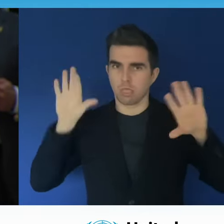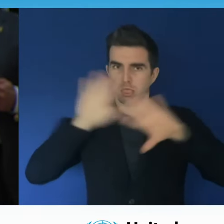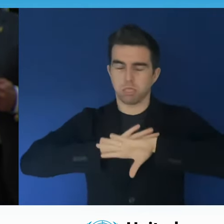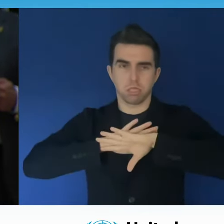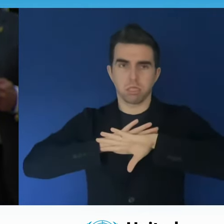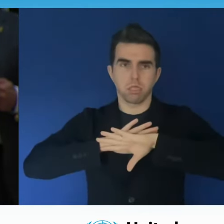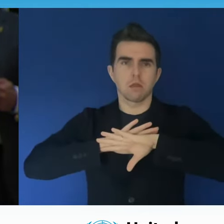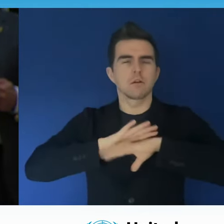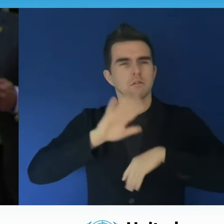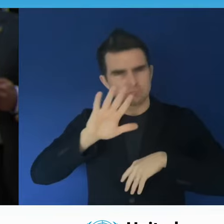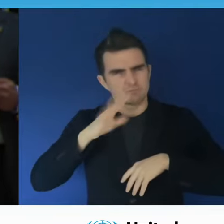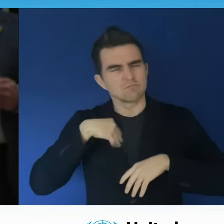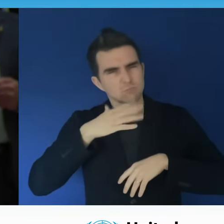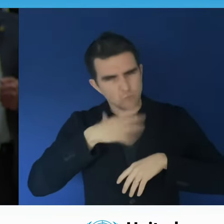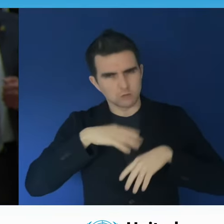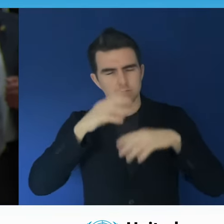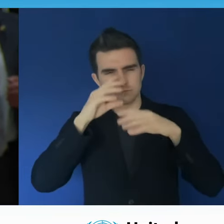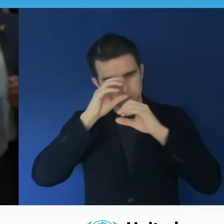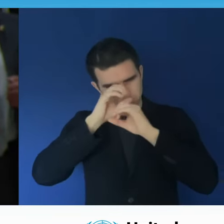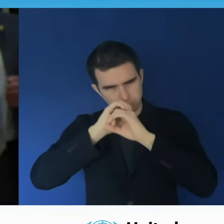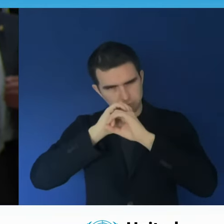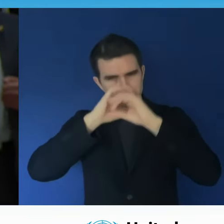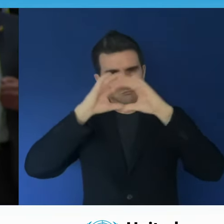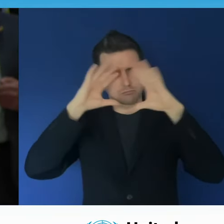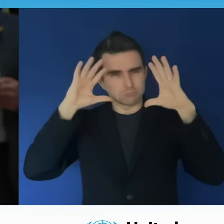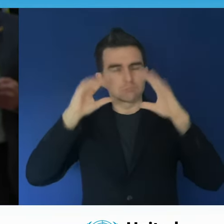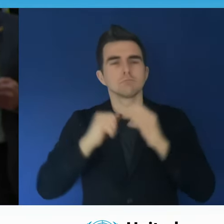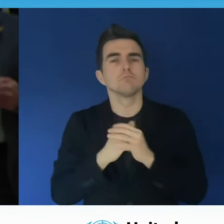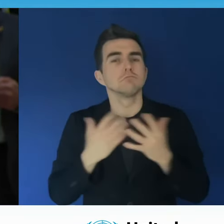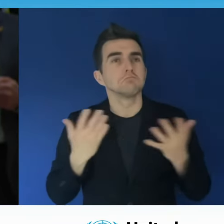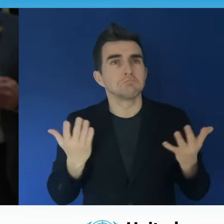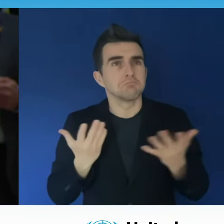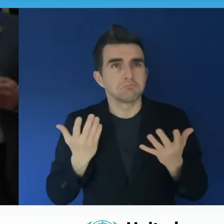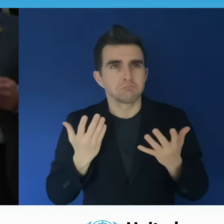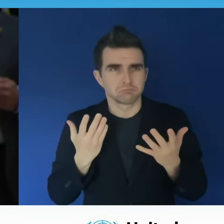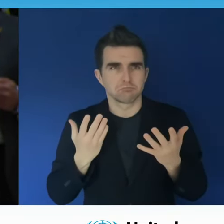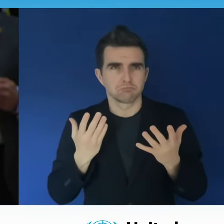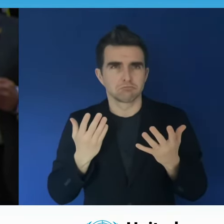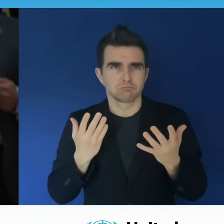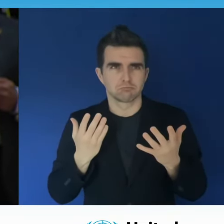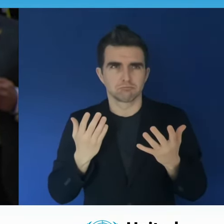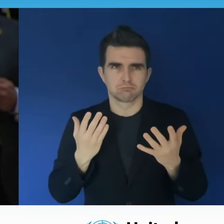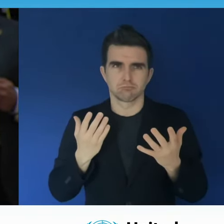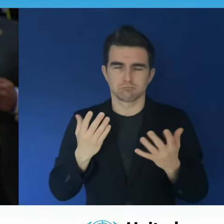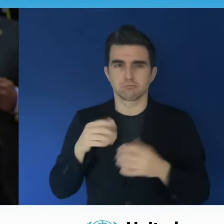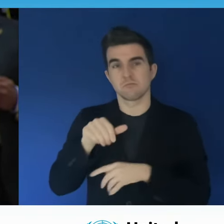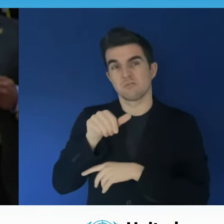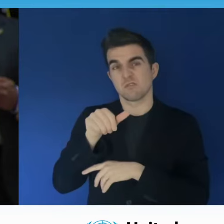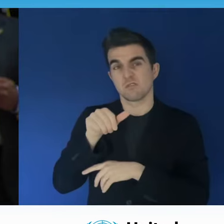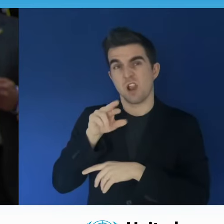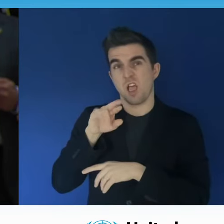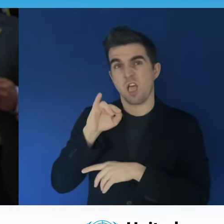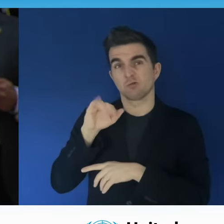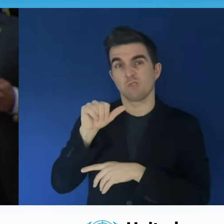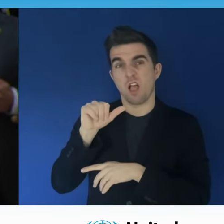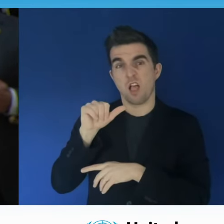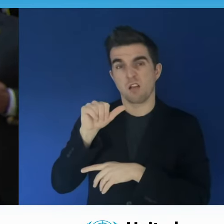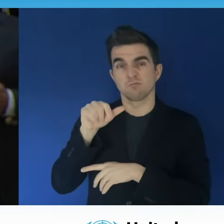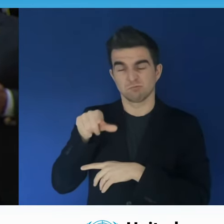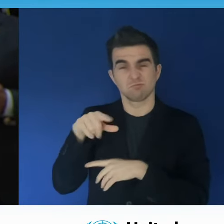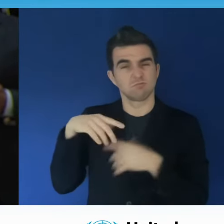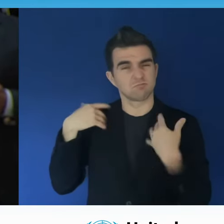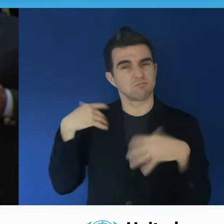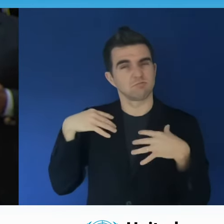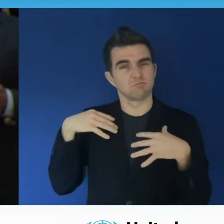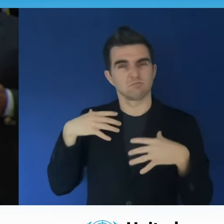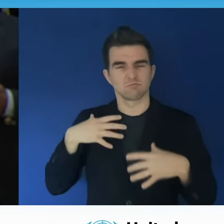an Afghan woman, has lived under the Taliban regime twice in her life. As a young girl with